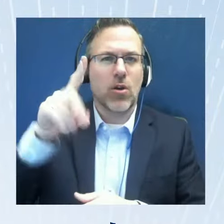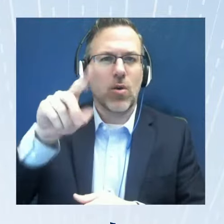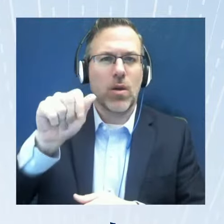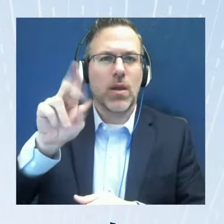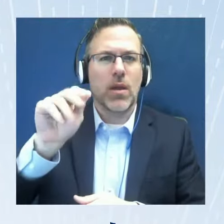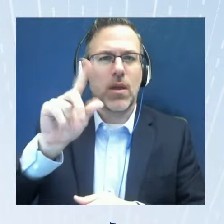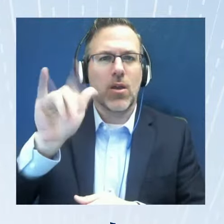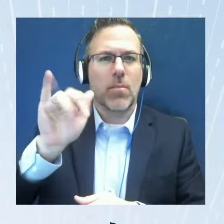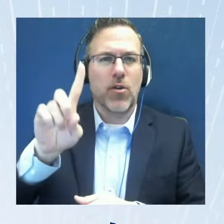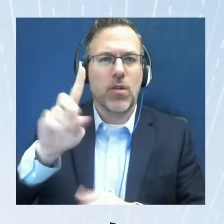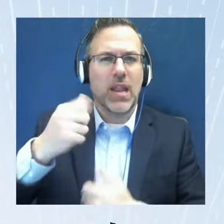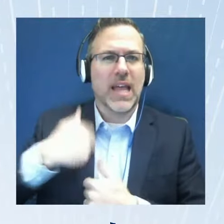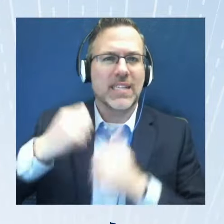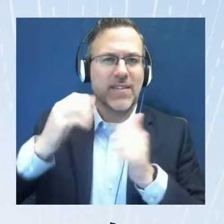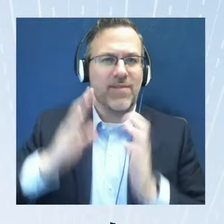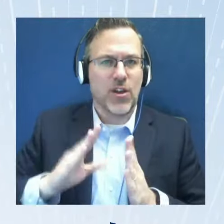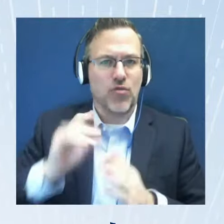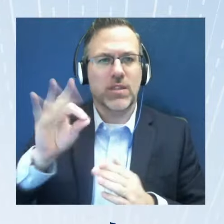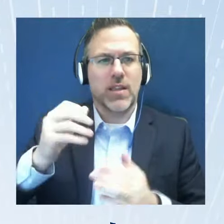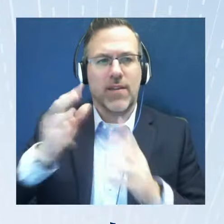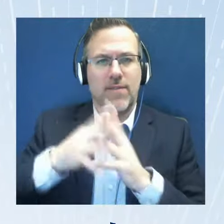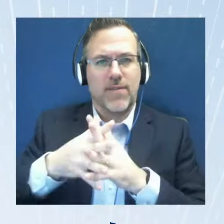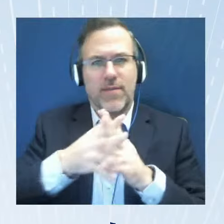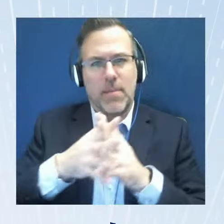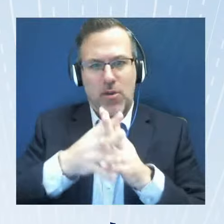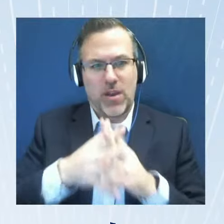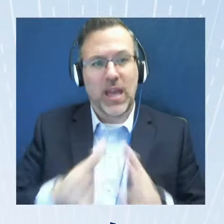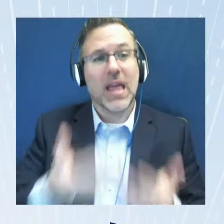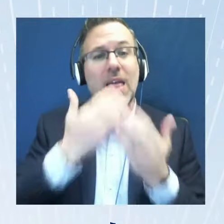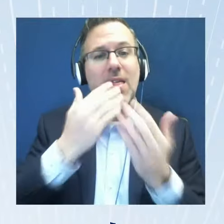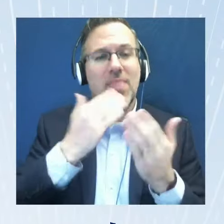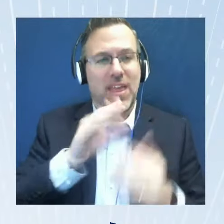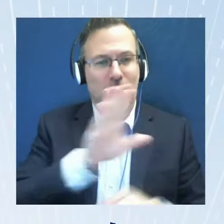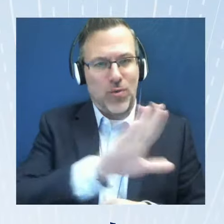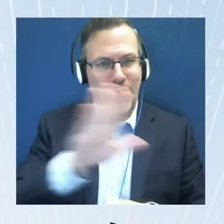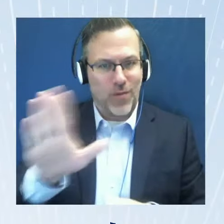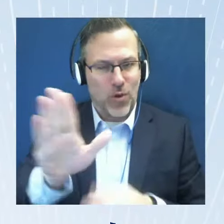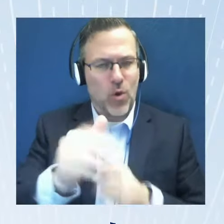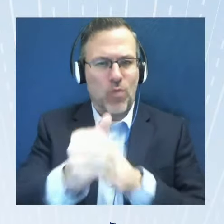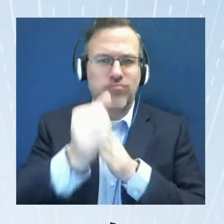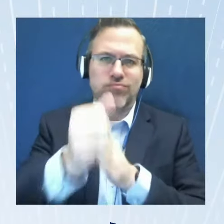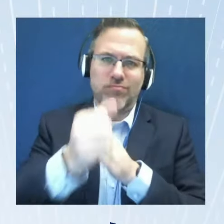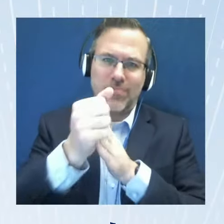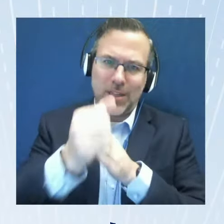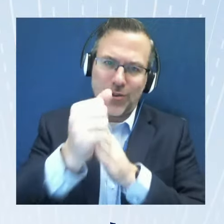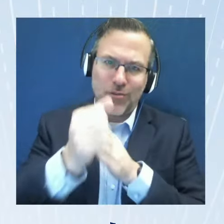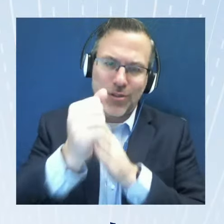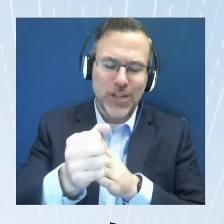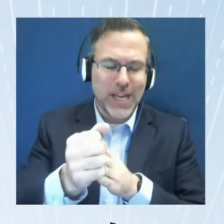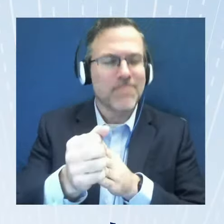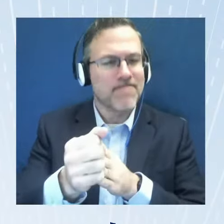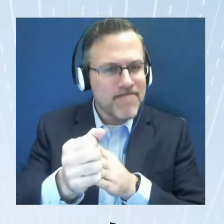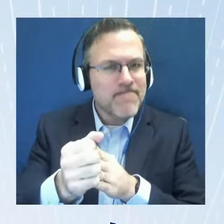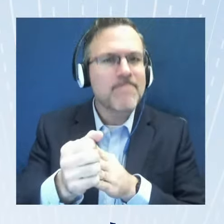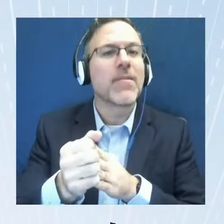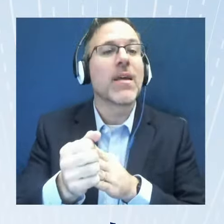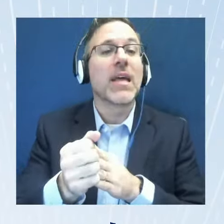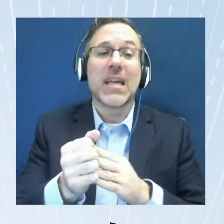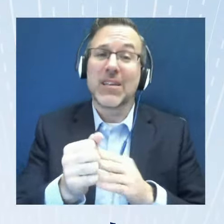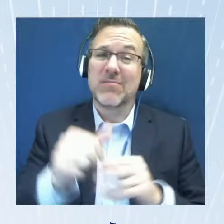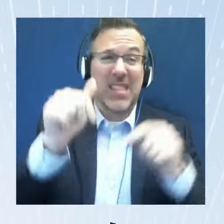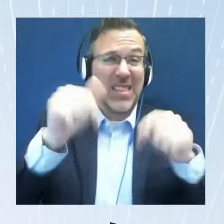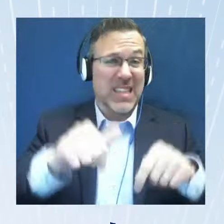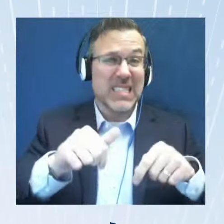America. I wanted to thank both of you for your leadership on this issue. I think it's no secret that this is one of our highest